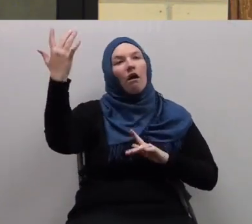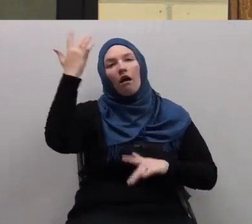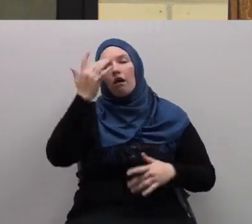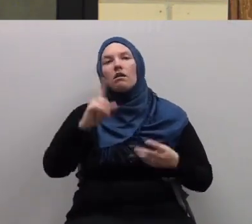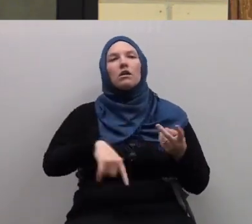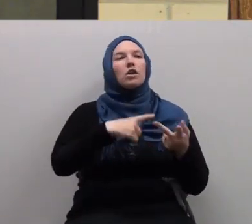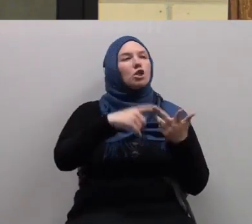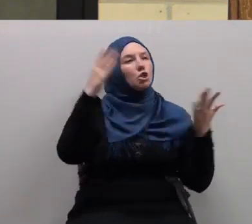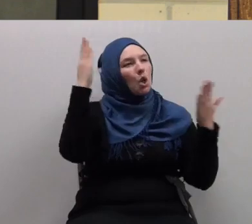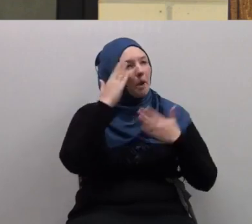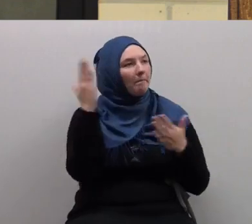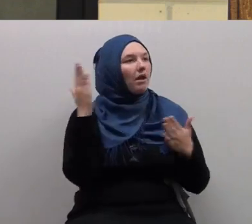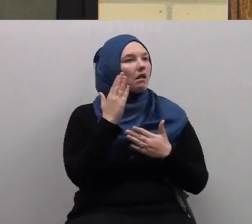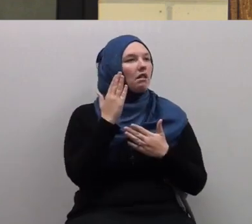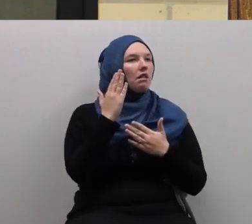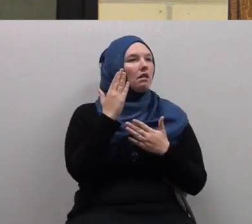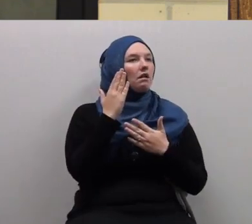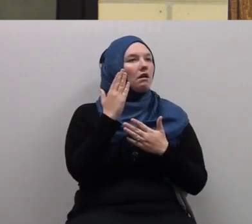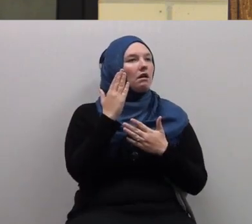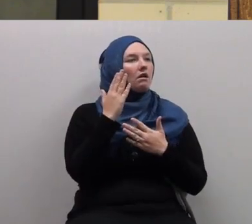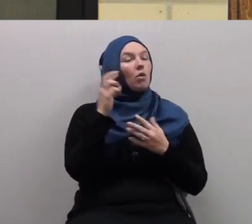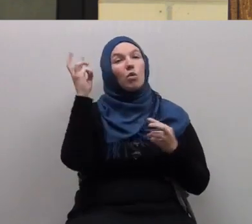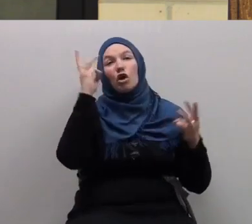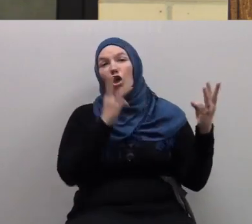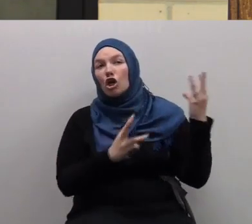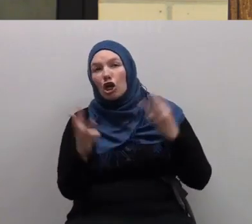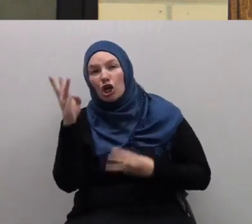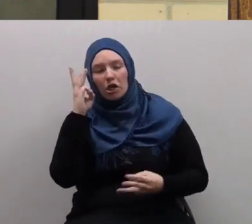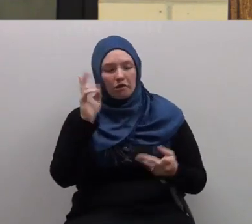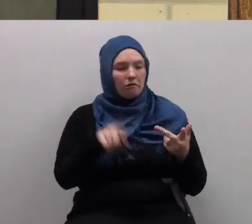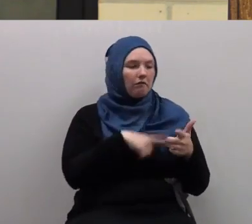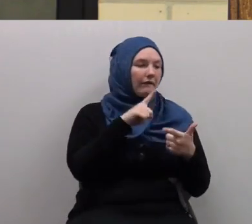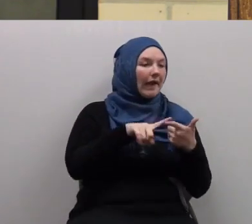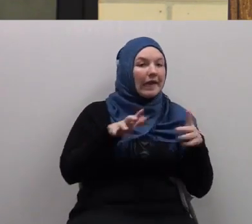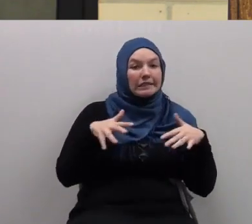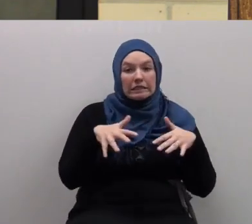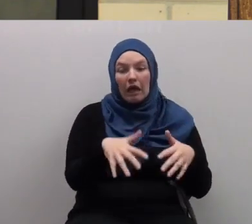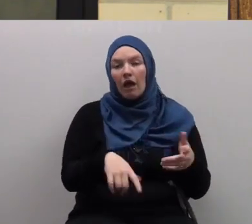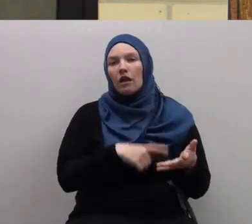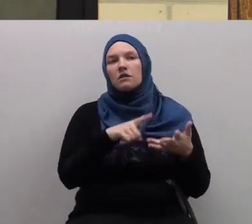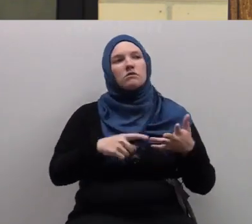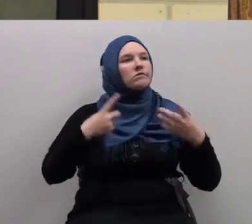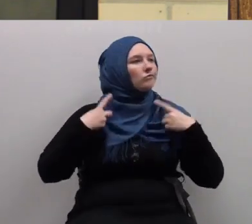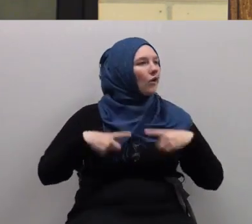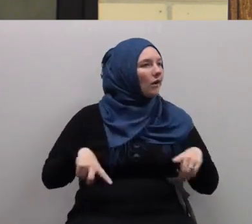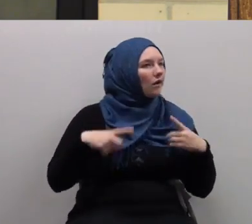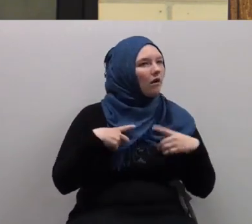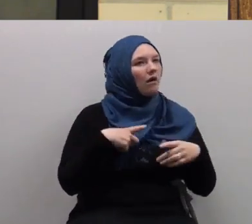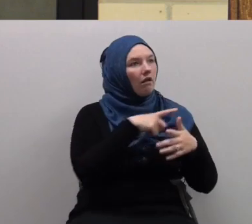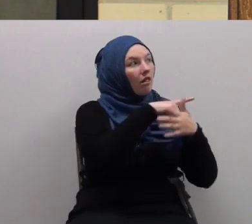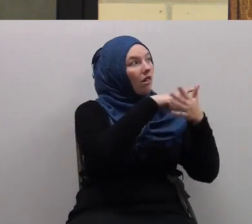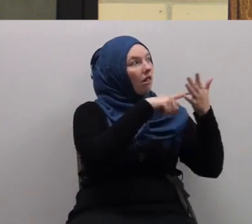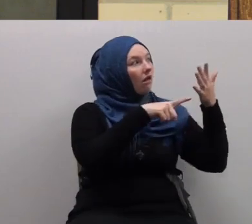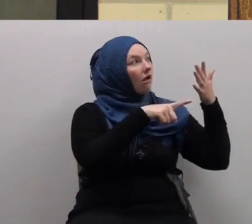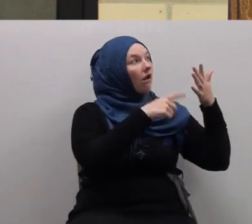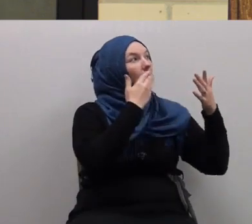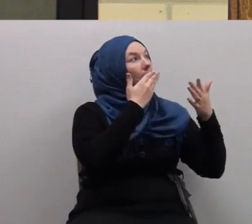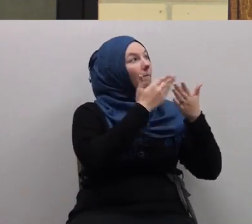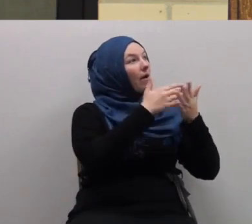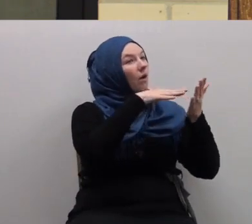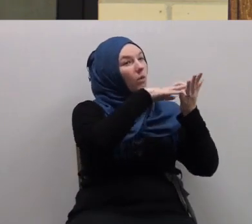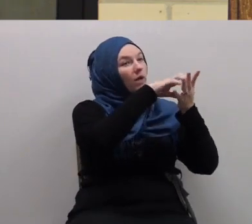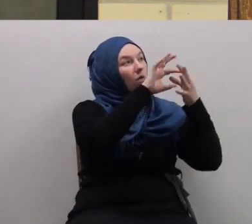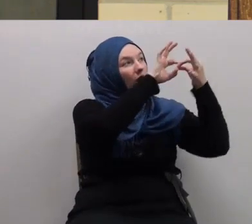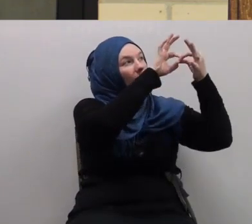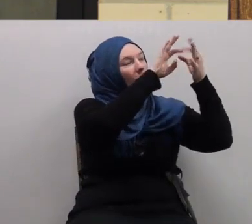trouble, from worry to anxiety to depression to other things, even more serious